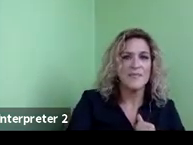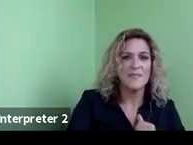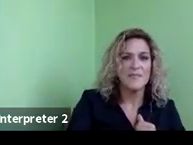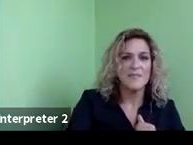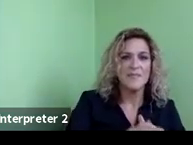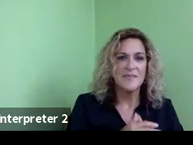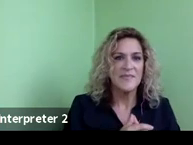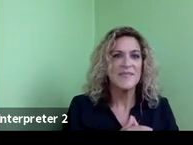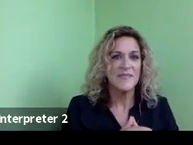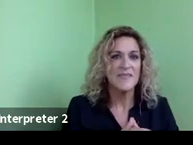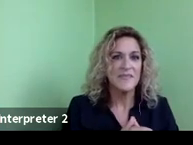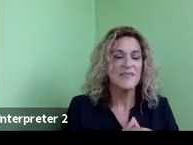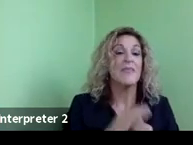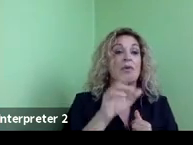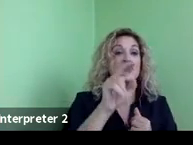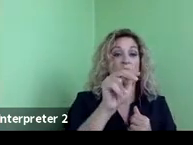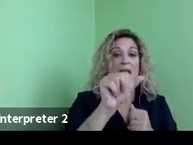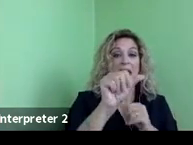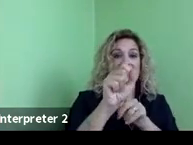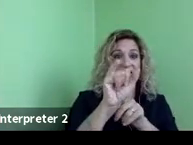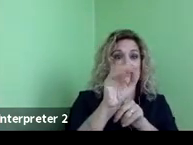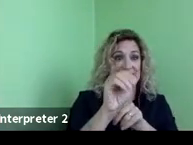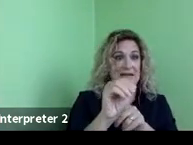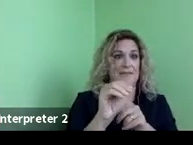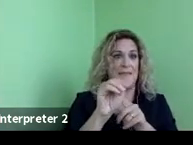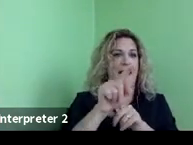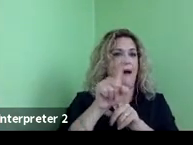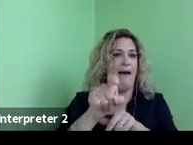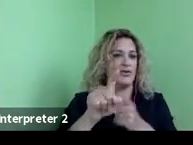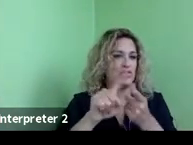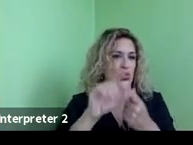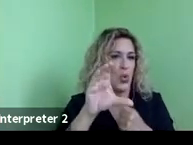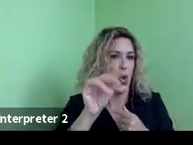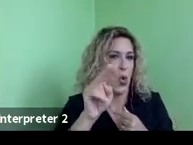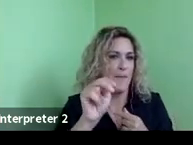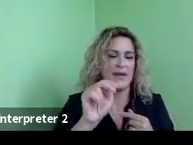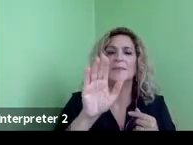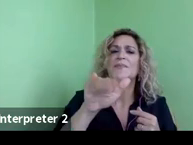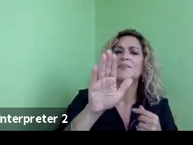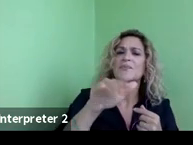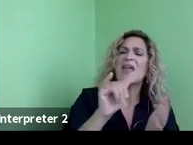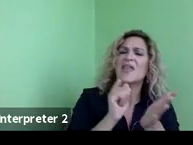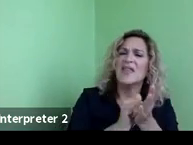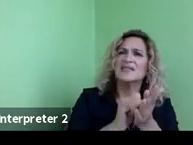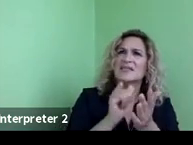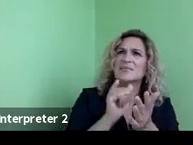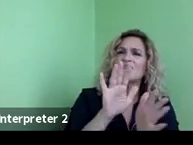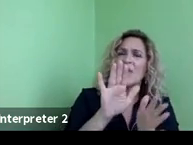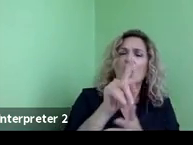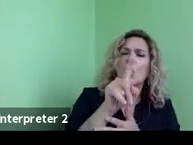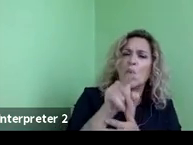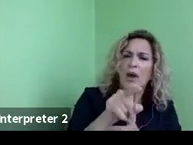Yes. Hello. So there is this question that usually comes up when we talk about